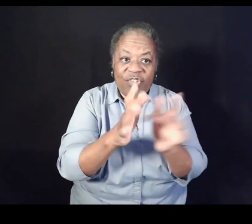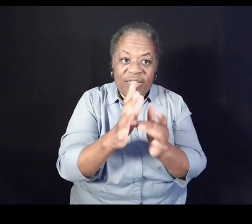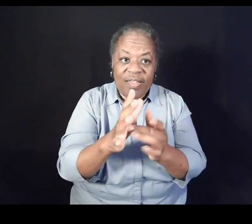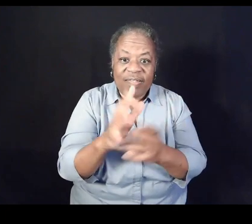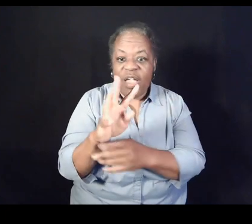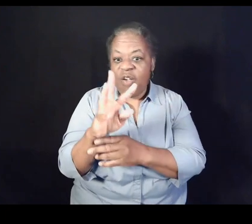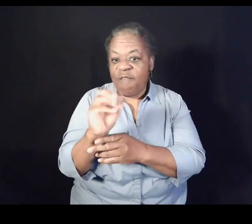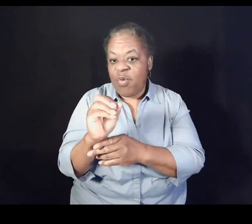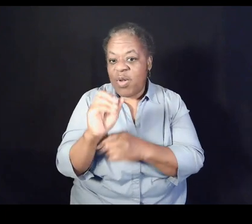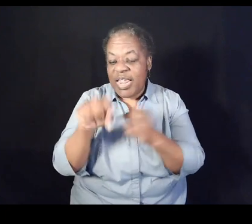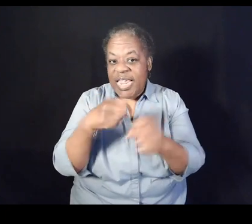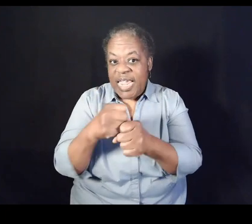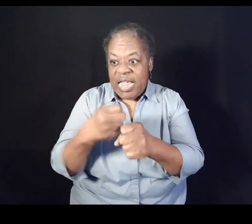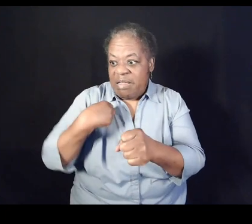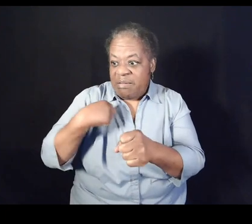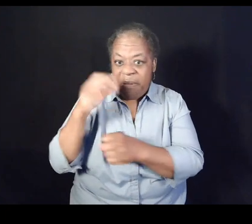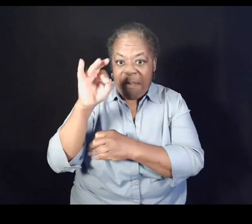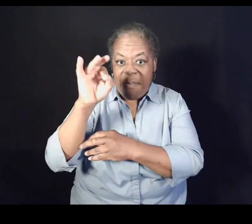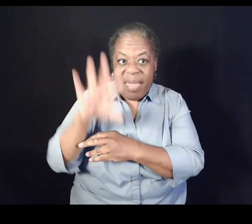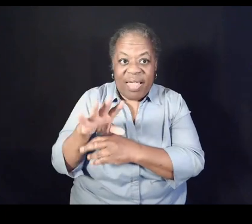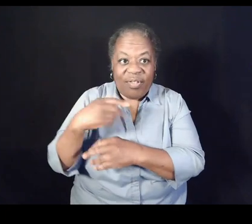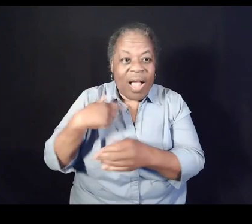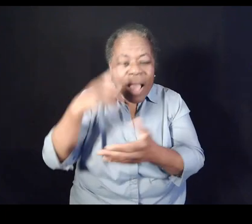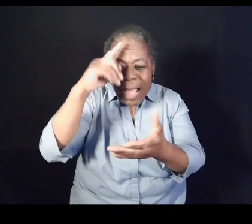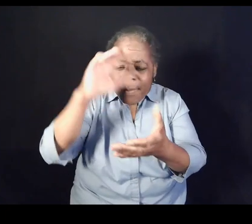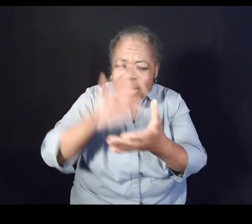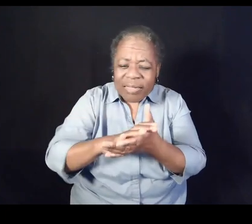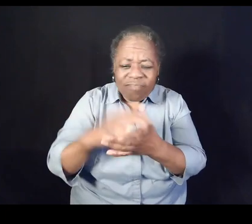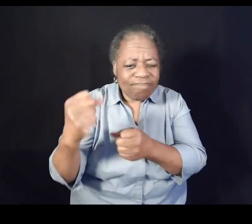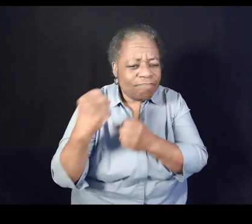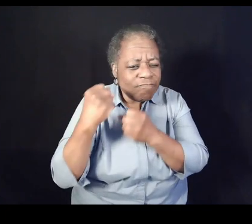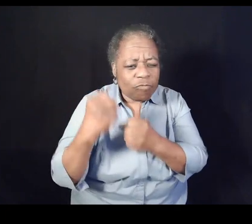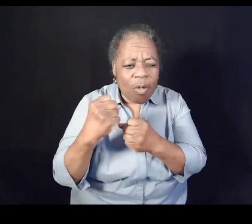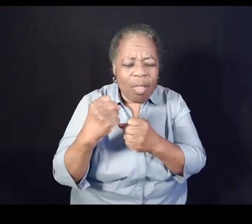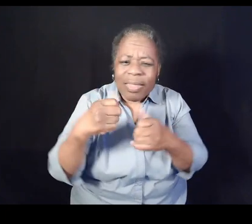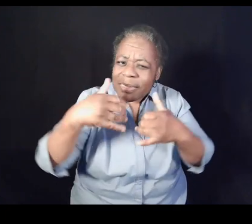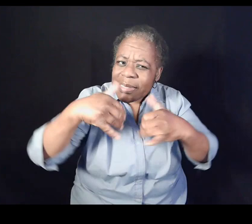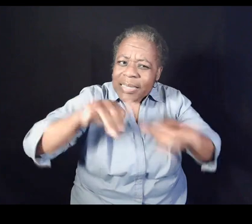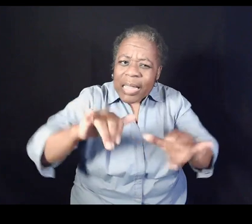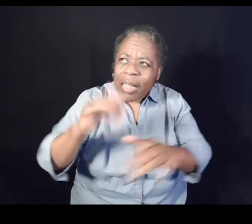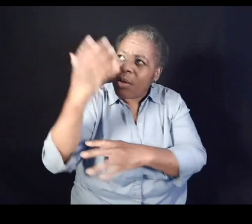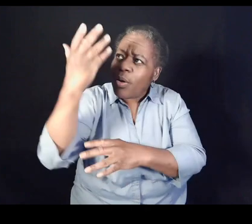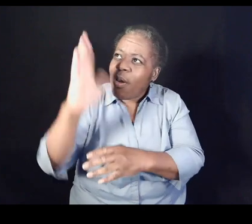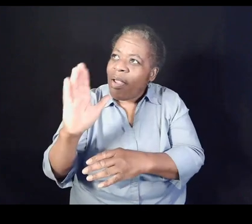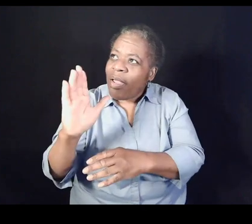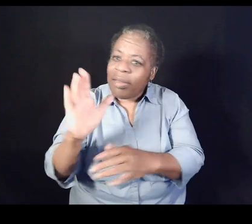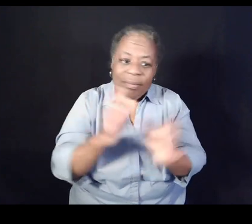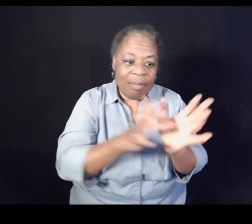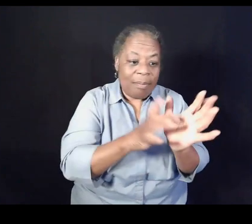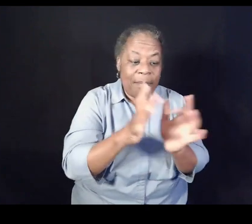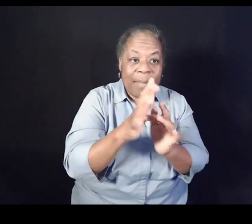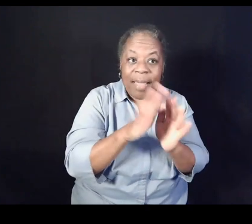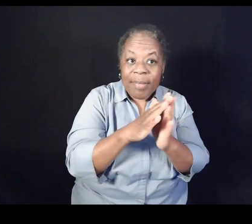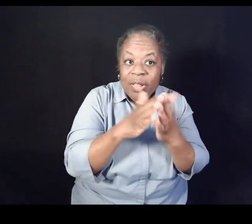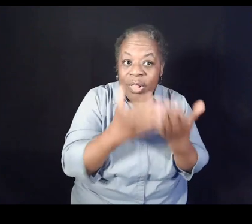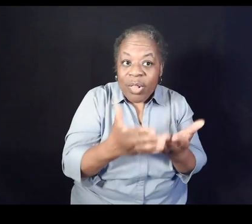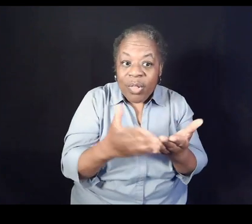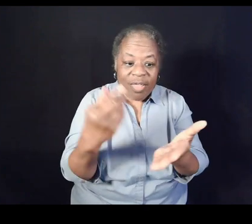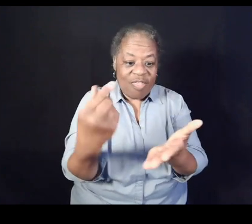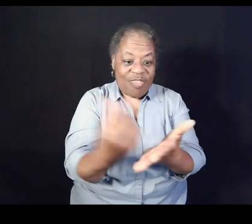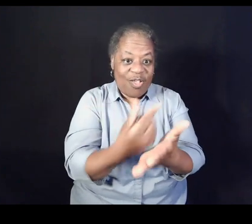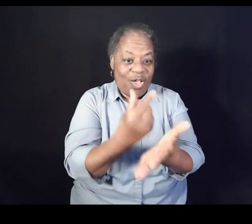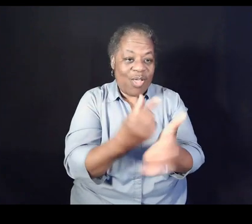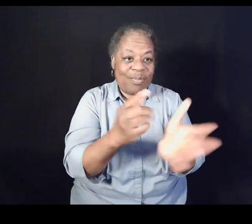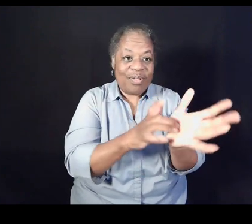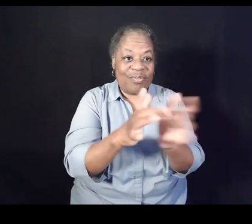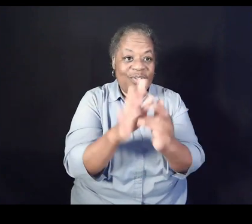as a pastor, I believe as strongly as ever in God, in the Bible, in the gospel of Jesus